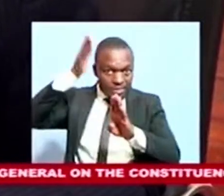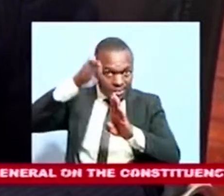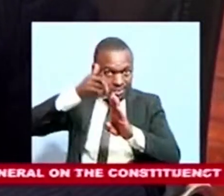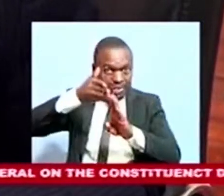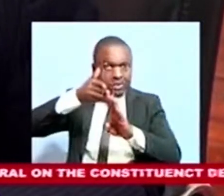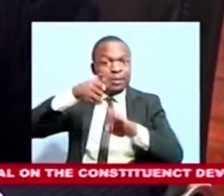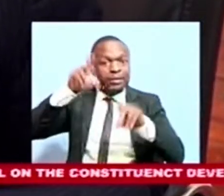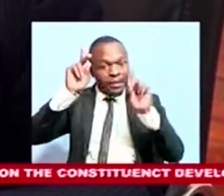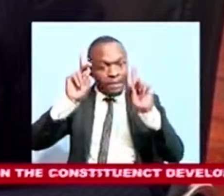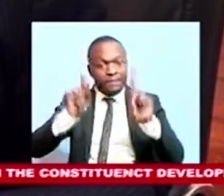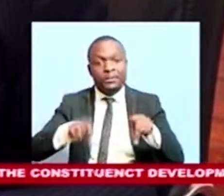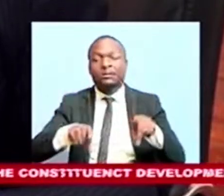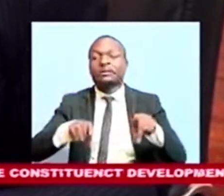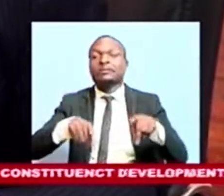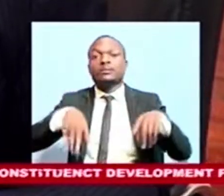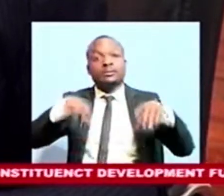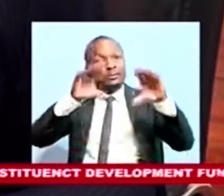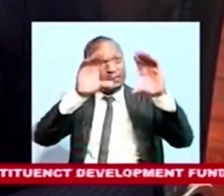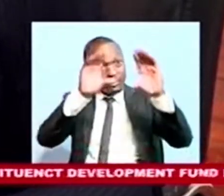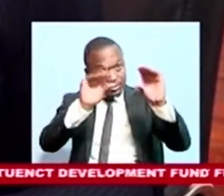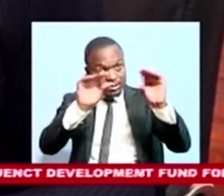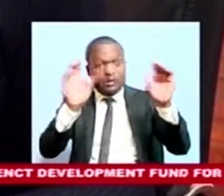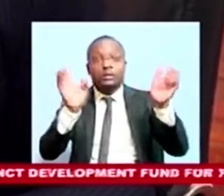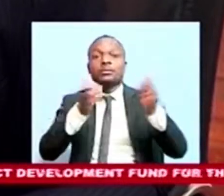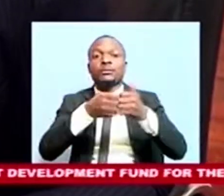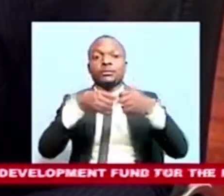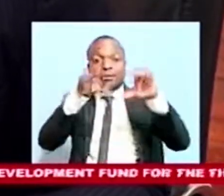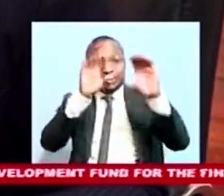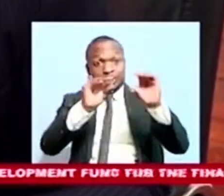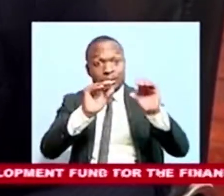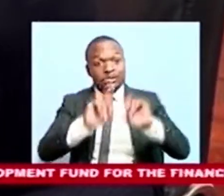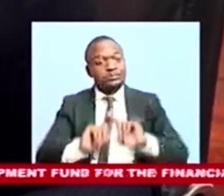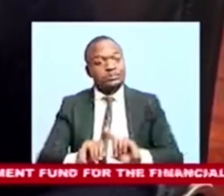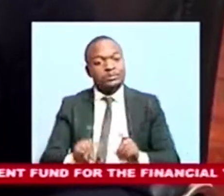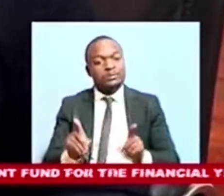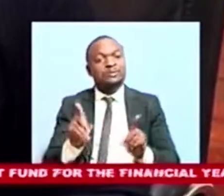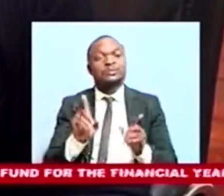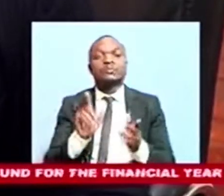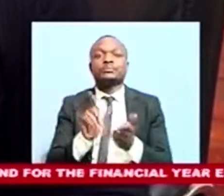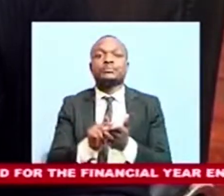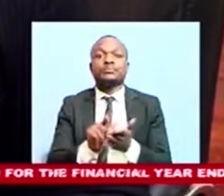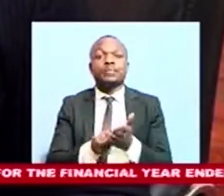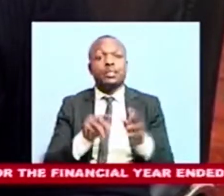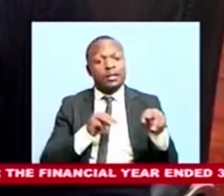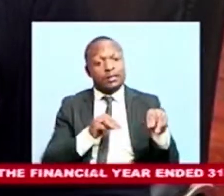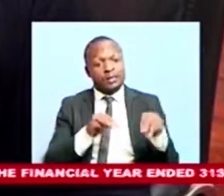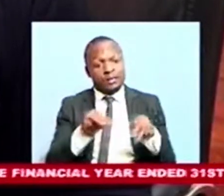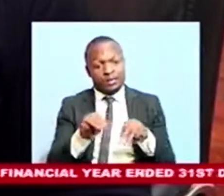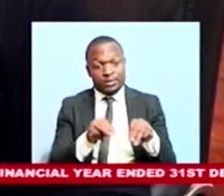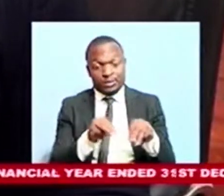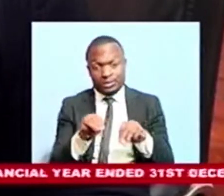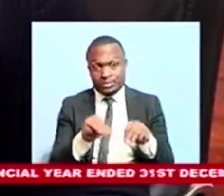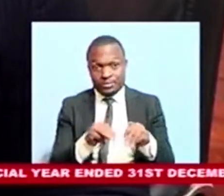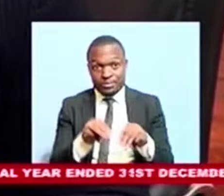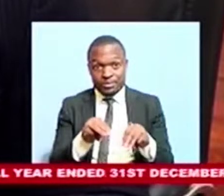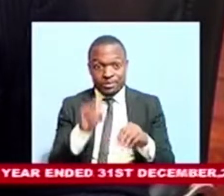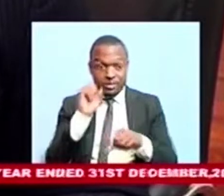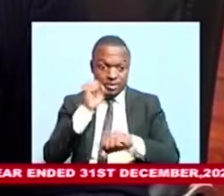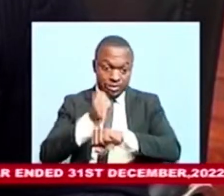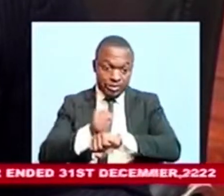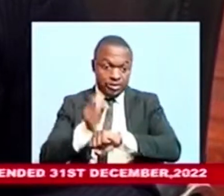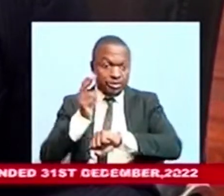bank account. Contrary to the circular, the management of Senga